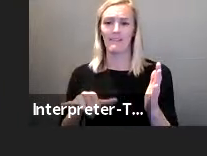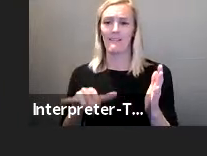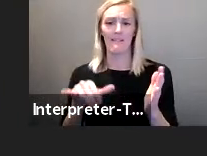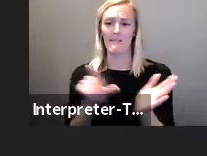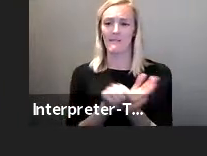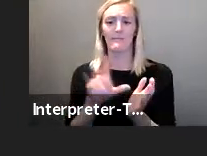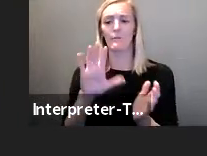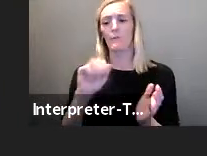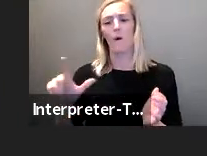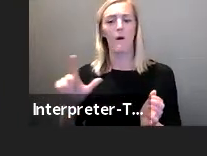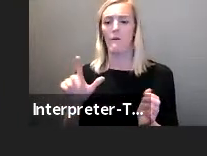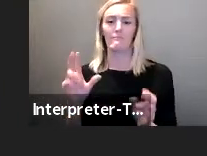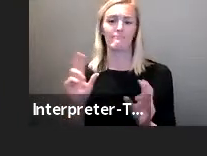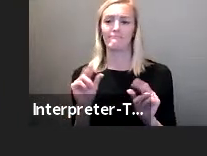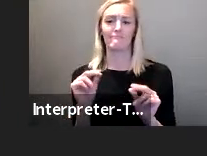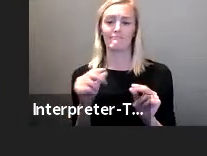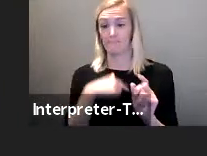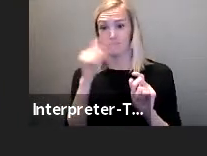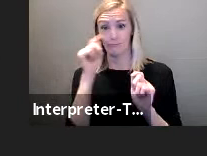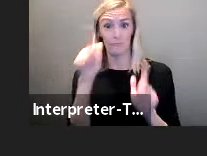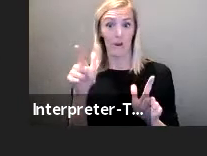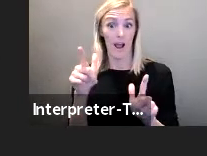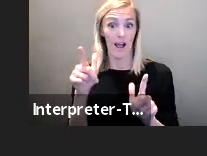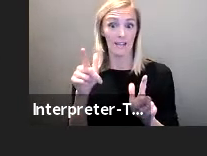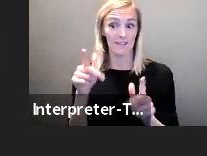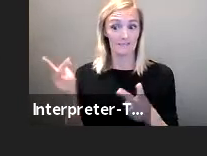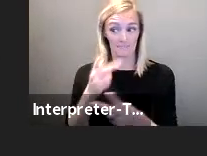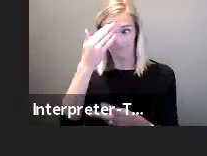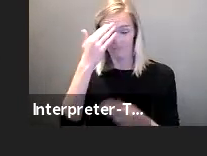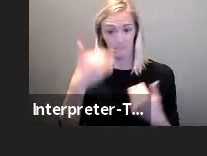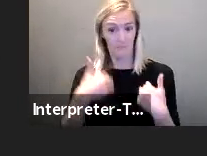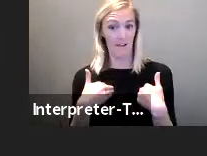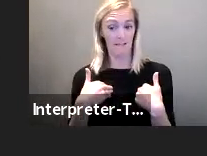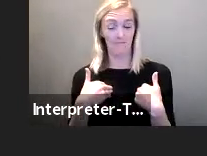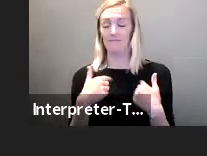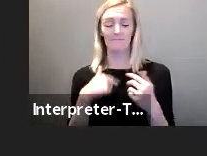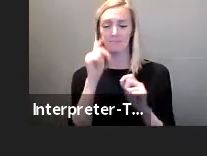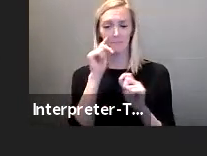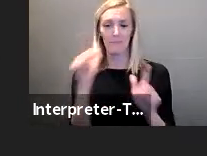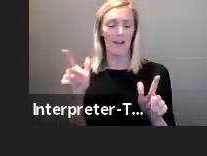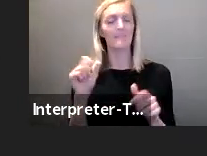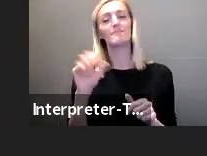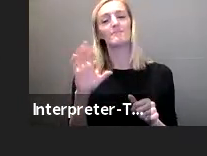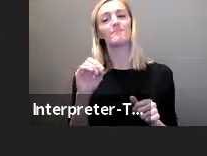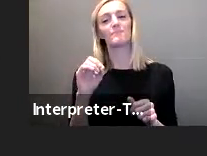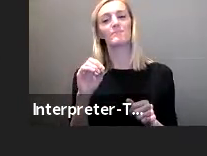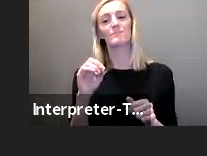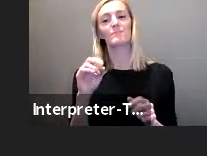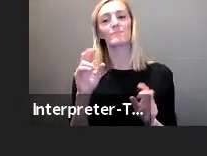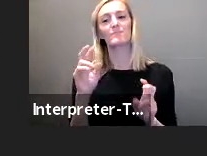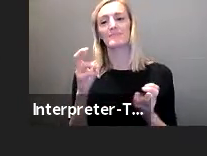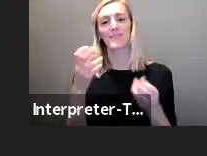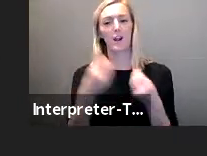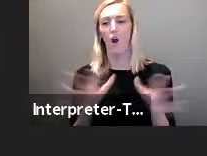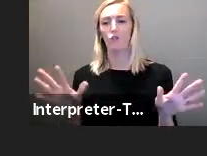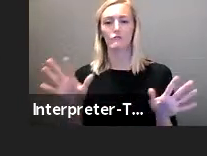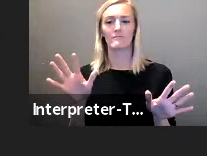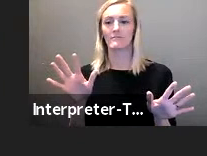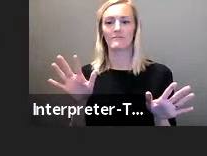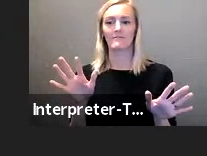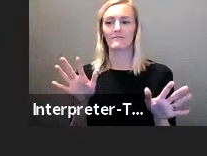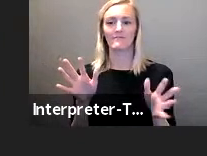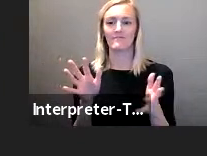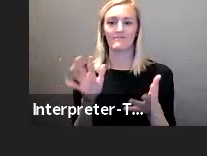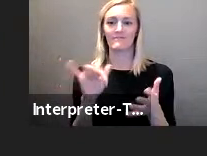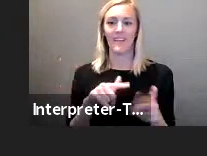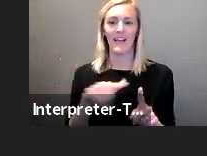I'd be surprised if they even knew that it existed. And so there's a generation that has been lost as it relates